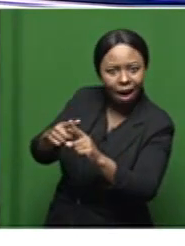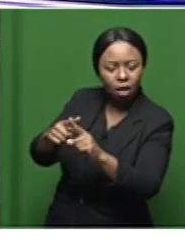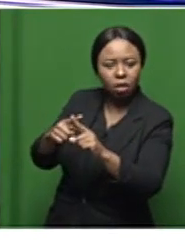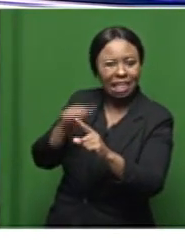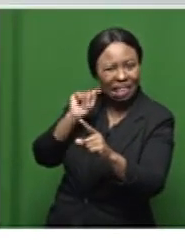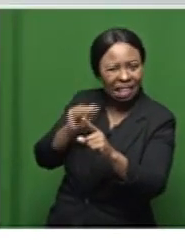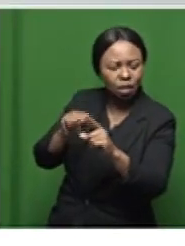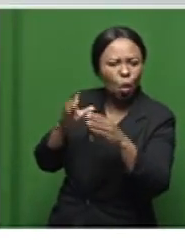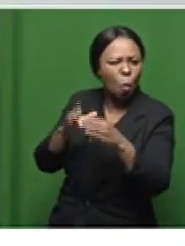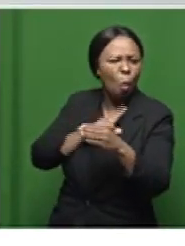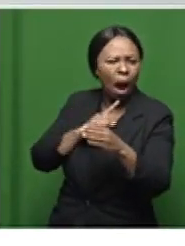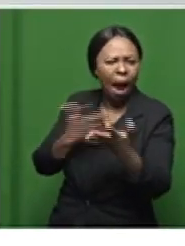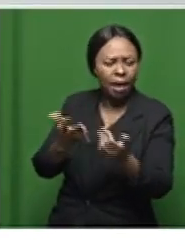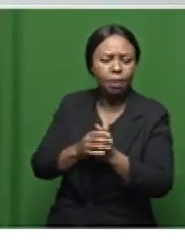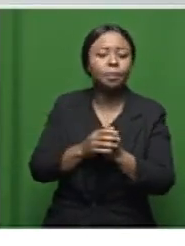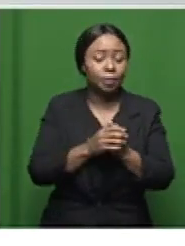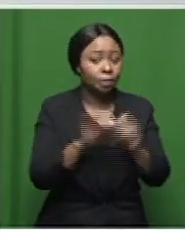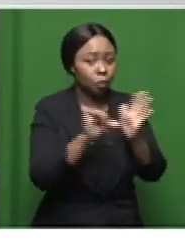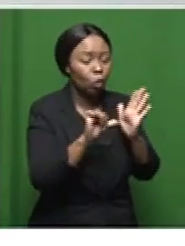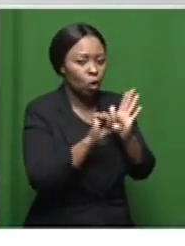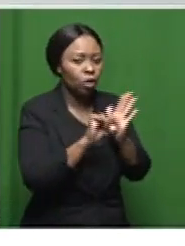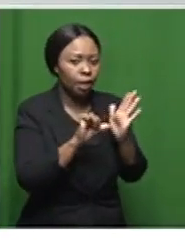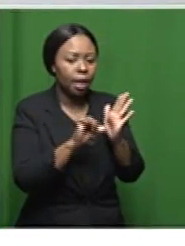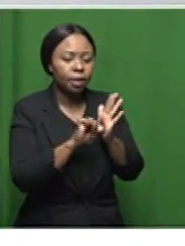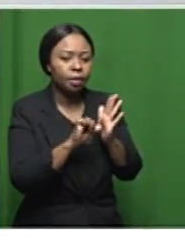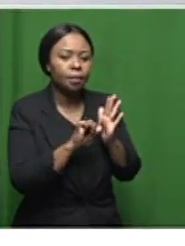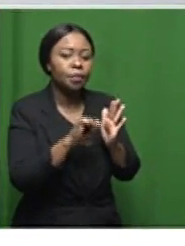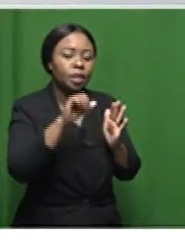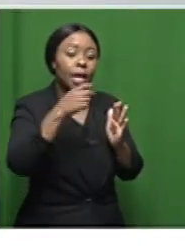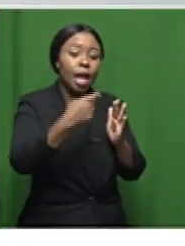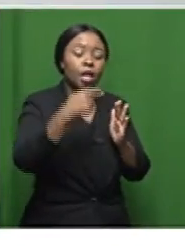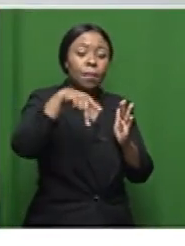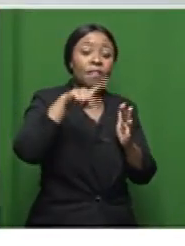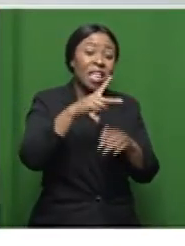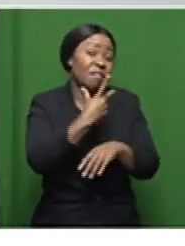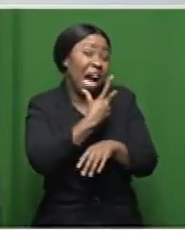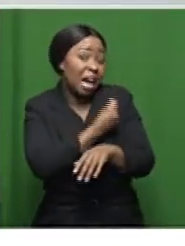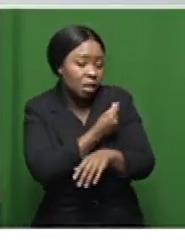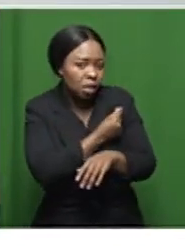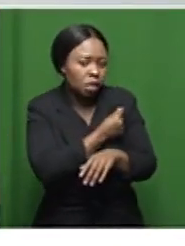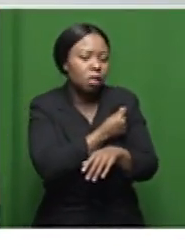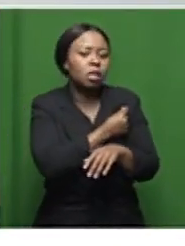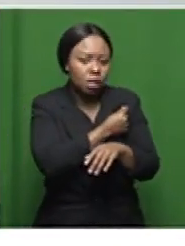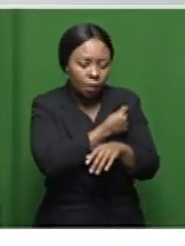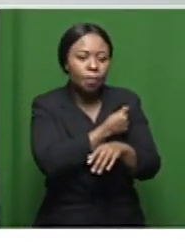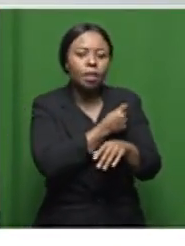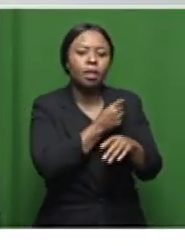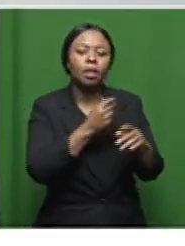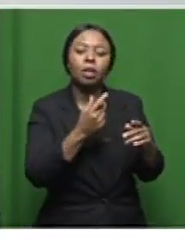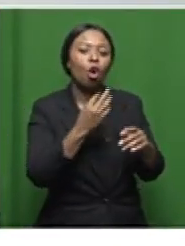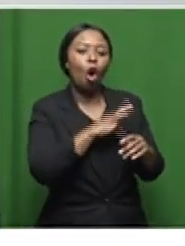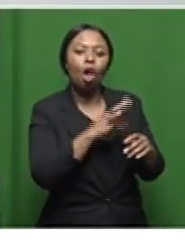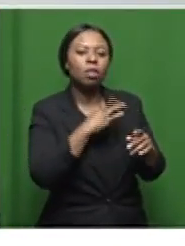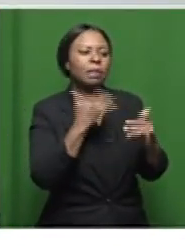Yes, it's very critical to actually introduce or administer HPV vaccine to sexually naive